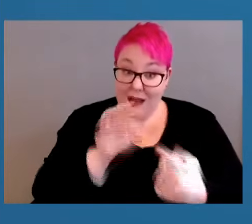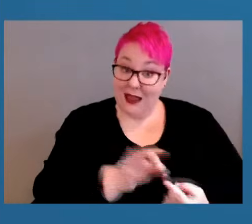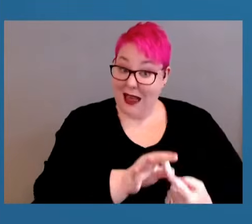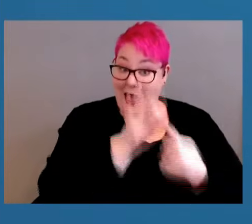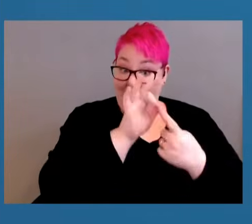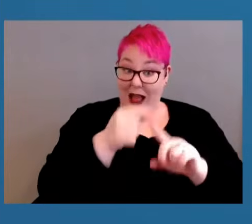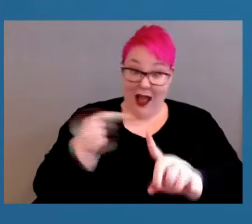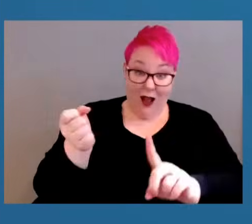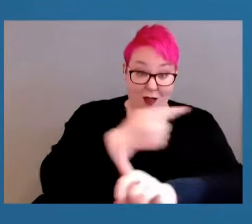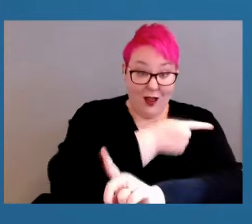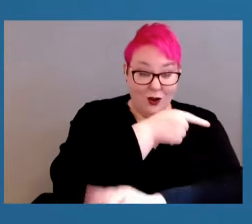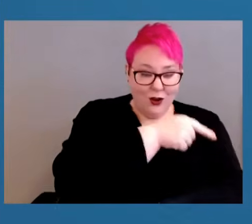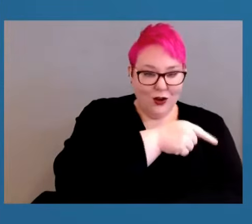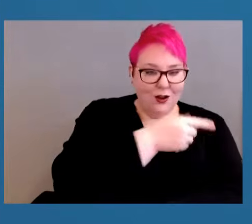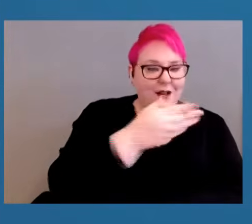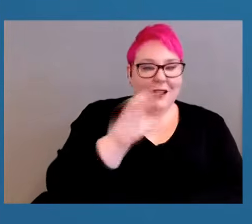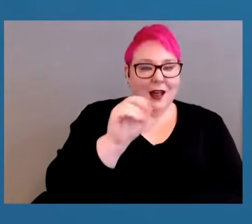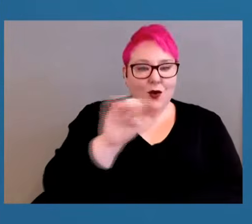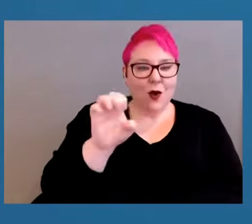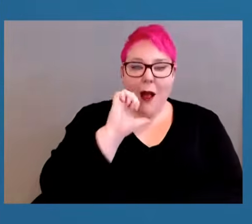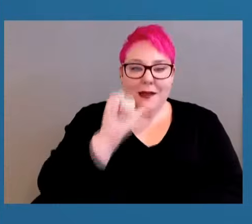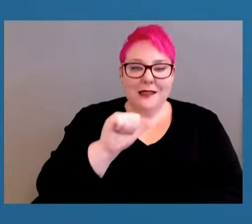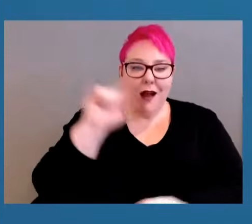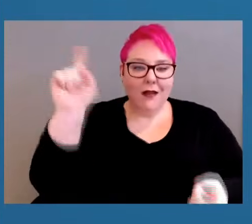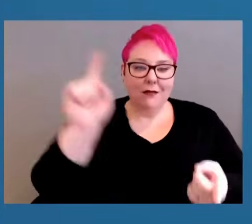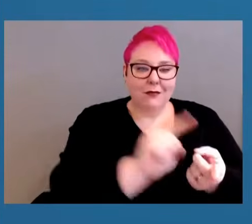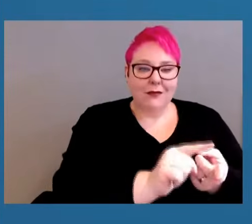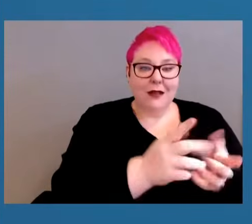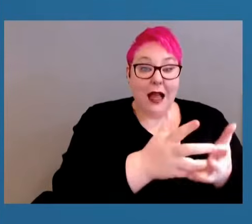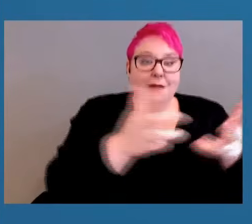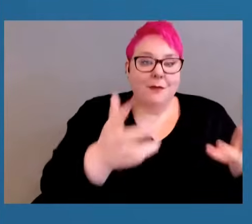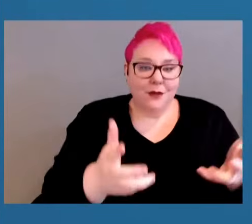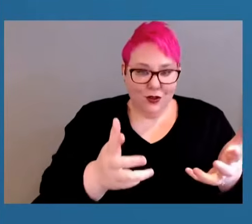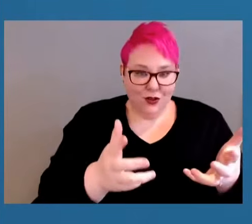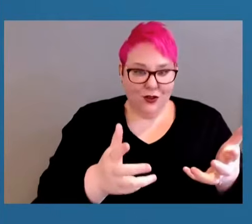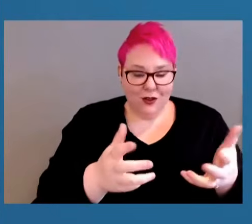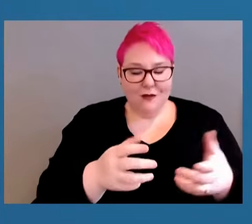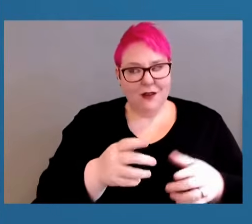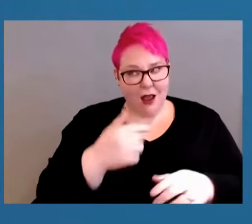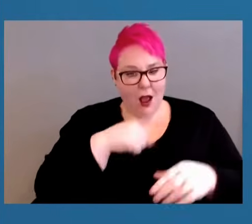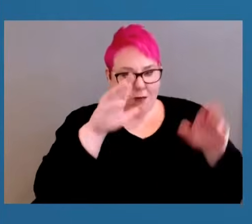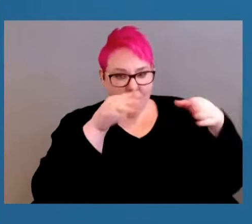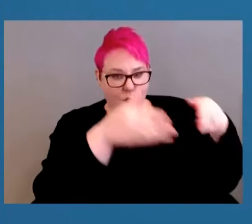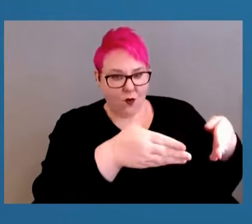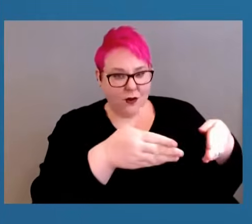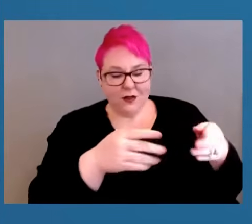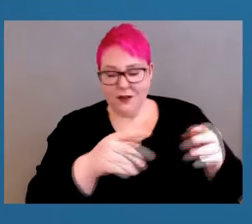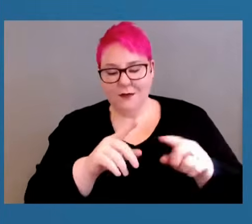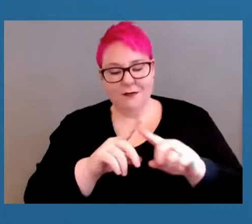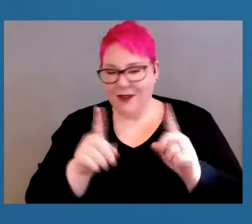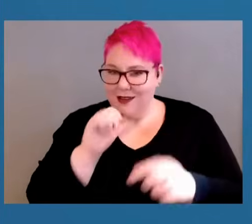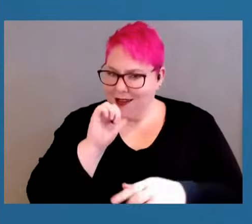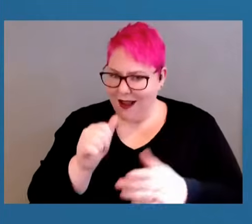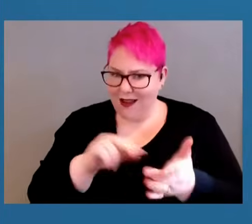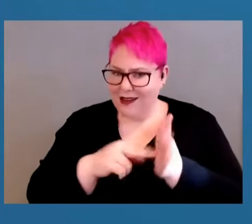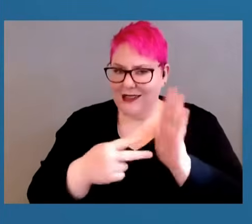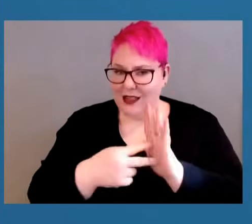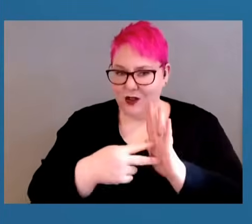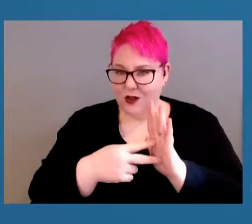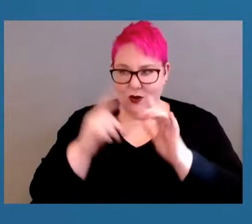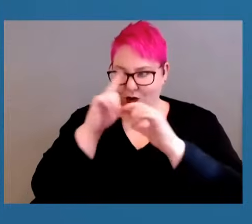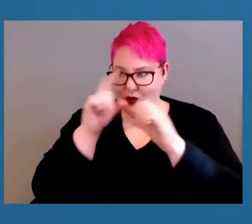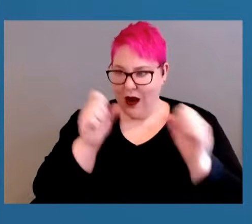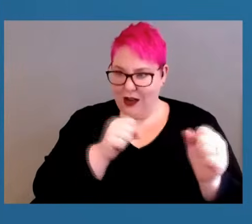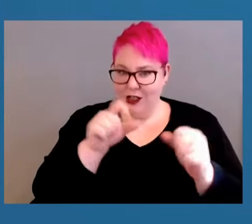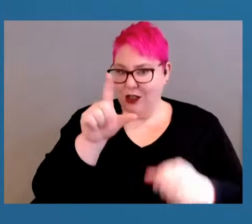not have gone down to the levels we want to see. I'm focused on those, but this is not an intentional strategy in